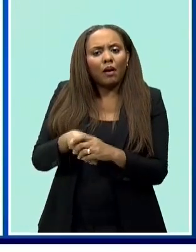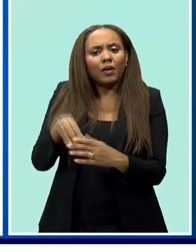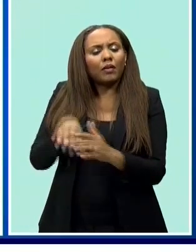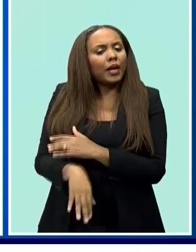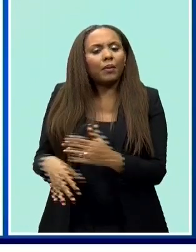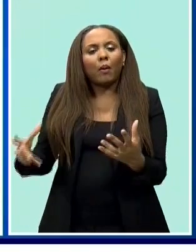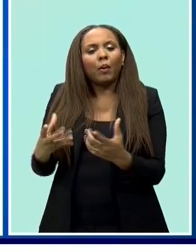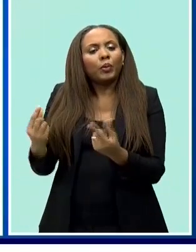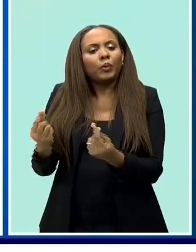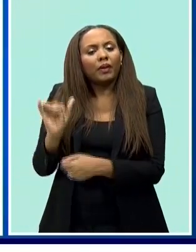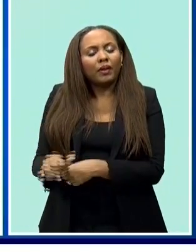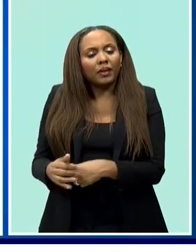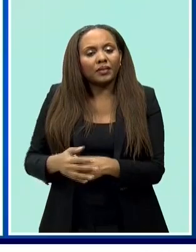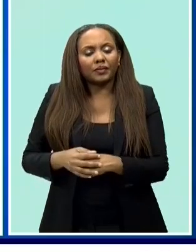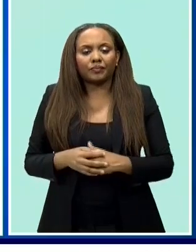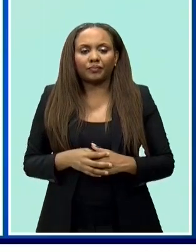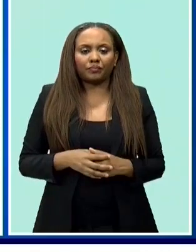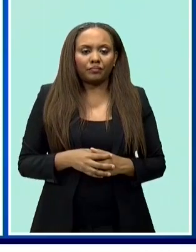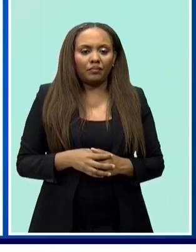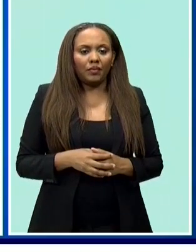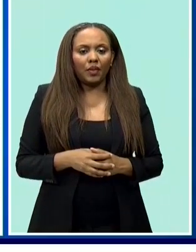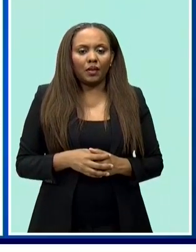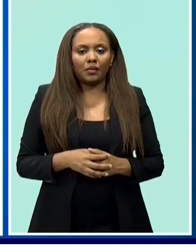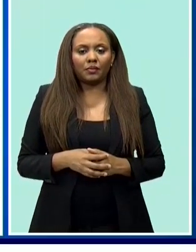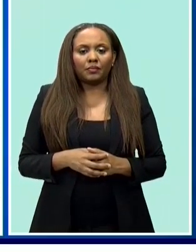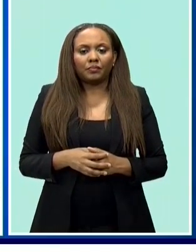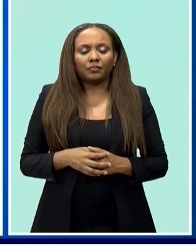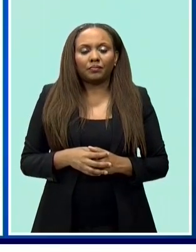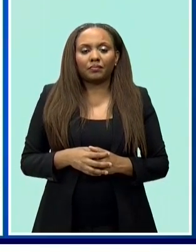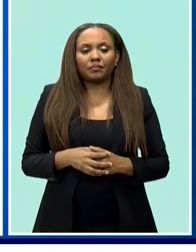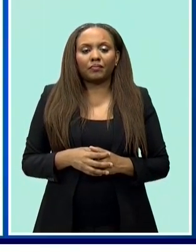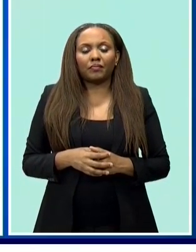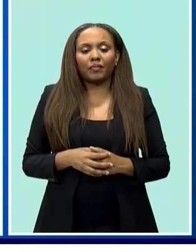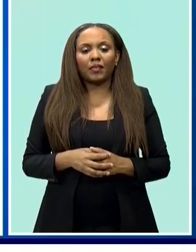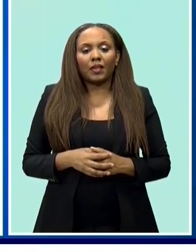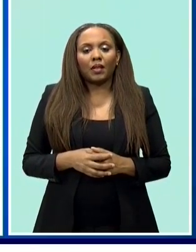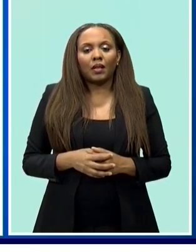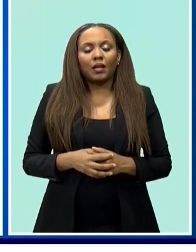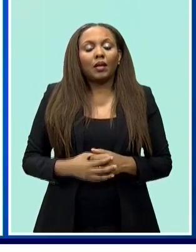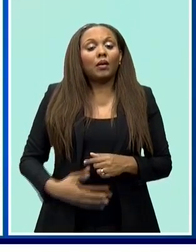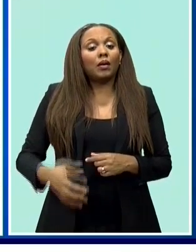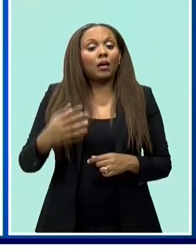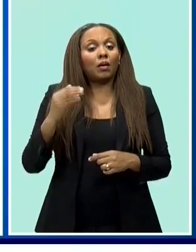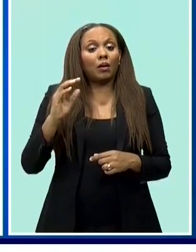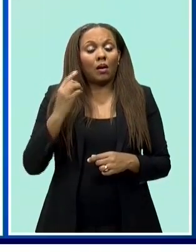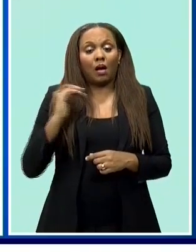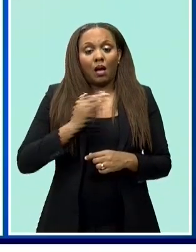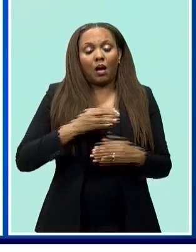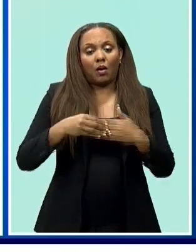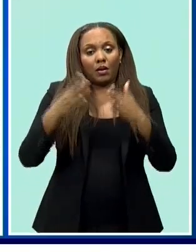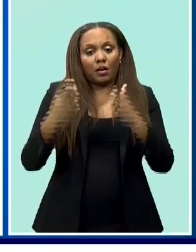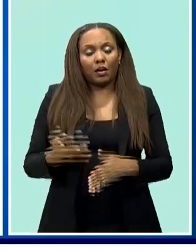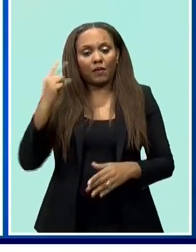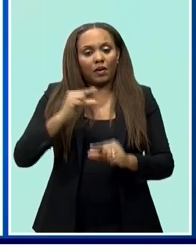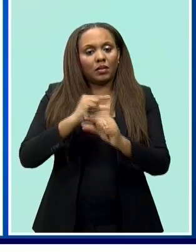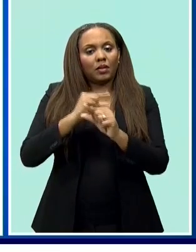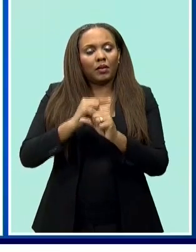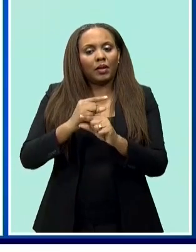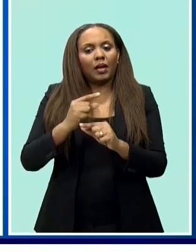and Tobago, Dr. the Honorable Keith Rowley, lead head for security, allowed us to